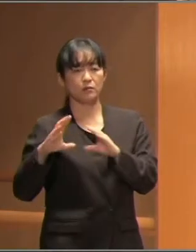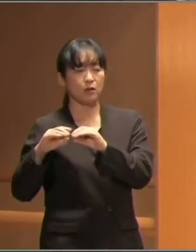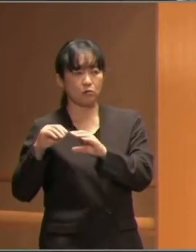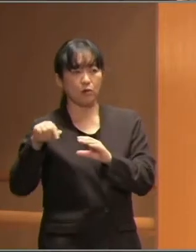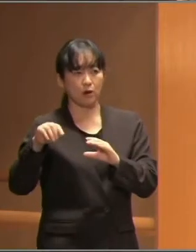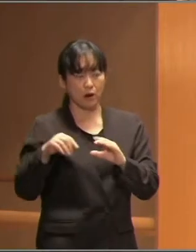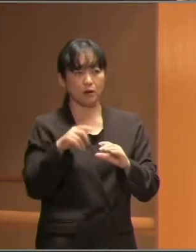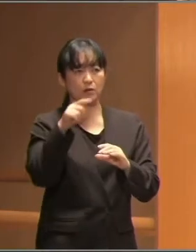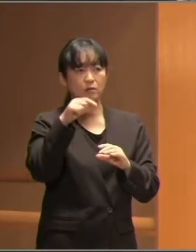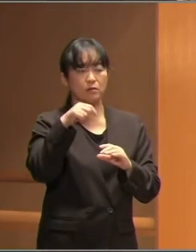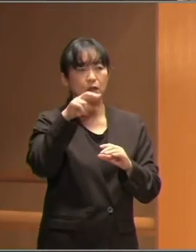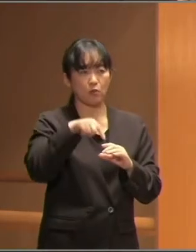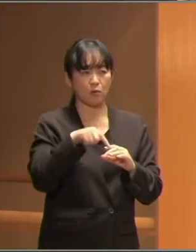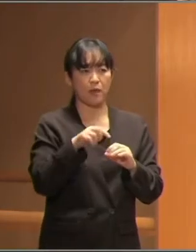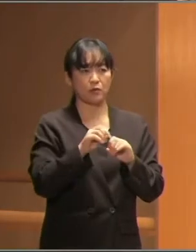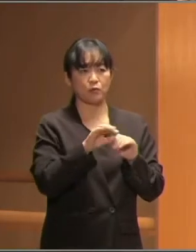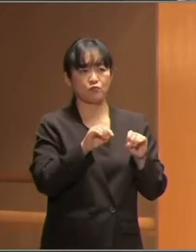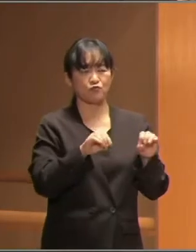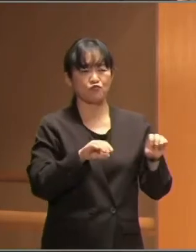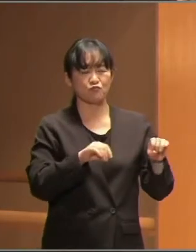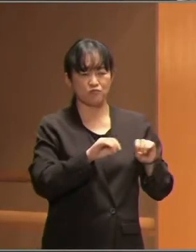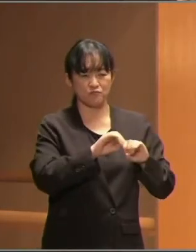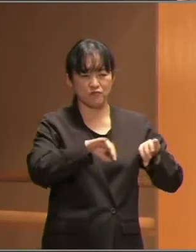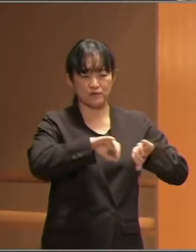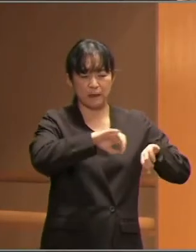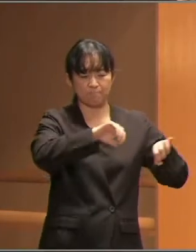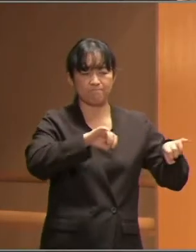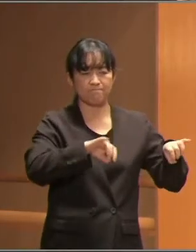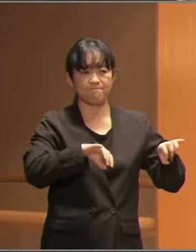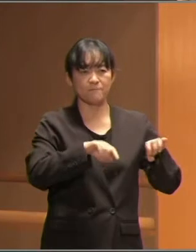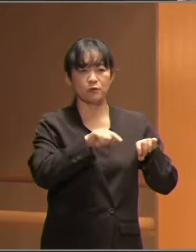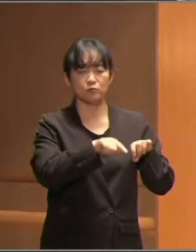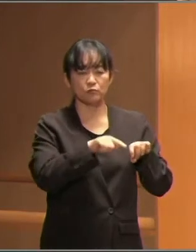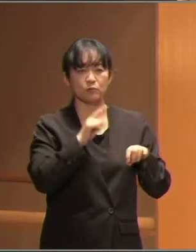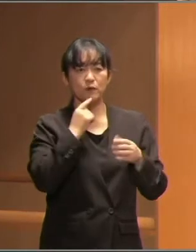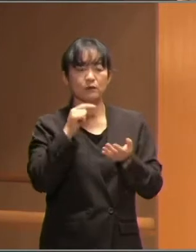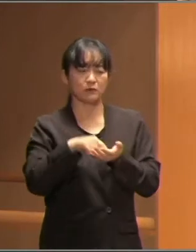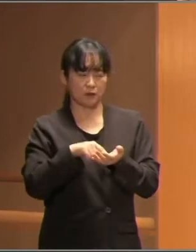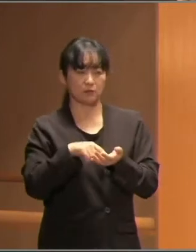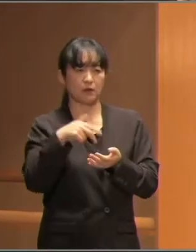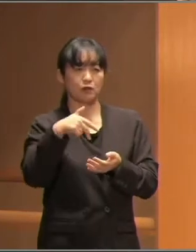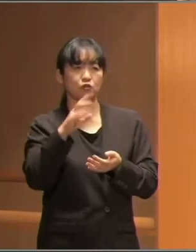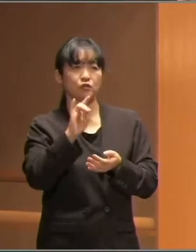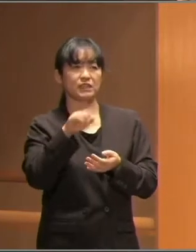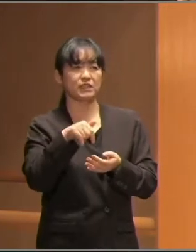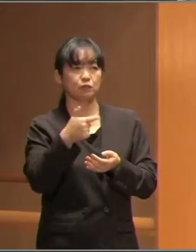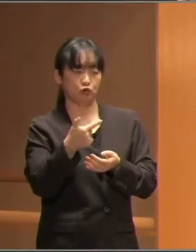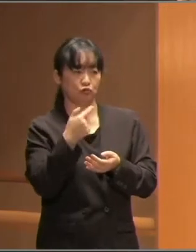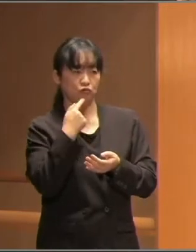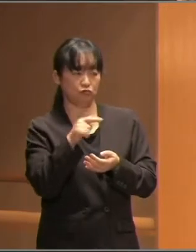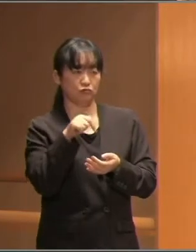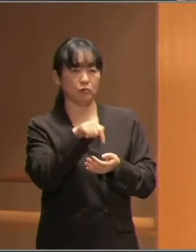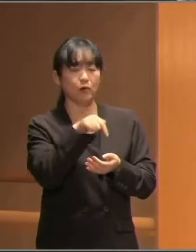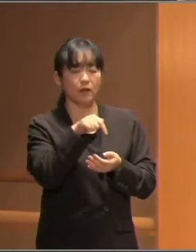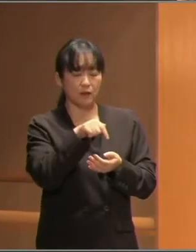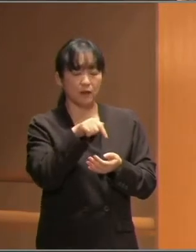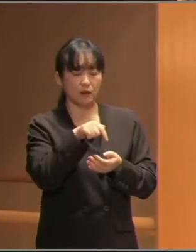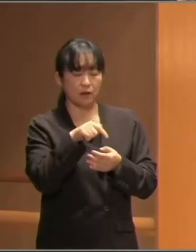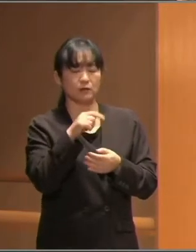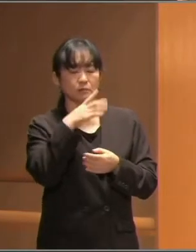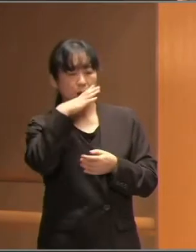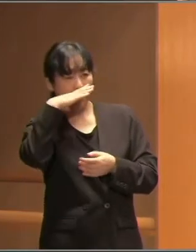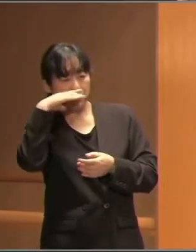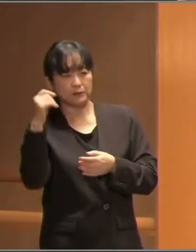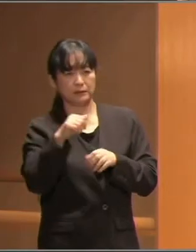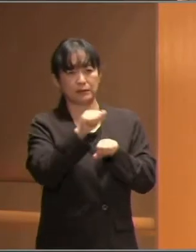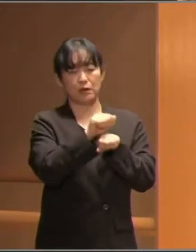Then clay is dispersed in the polymer at the nanometer level. This scheme is very simple, but a